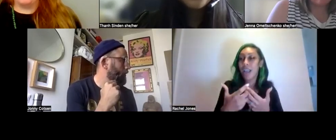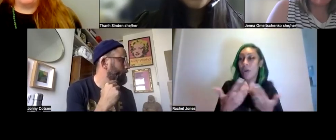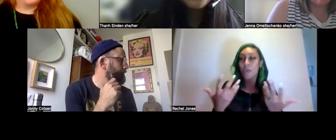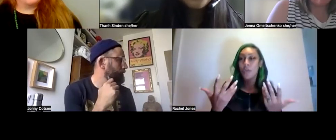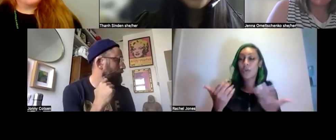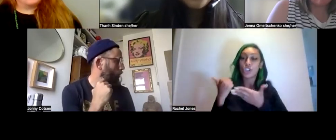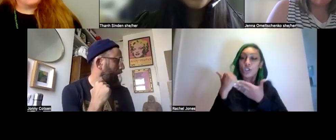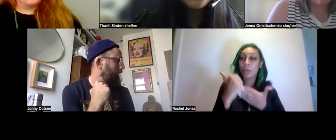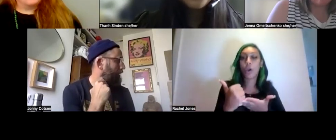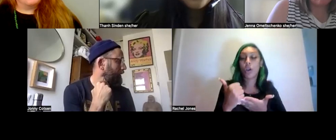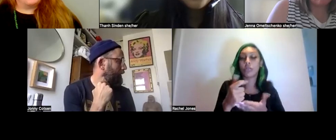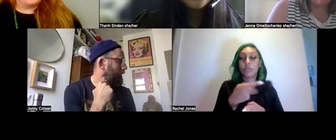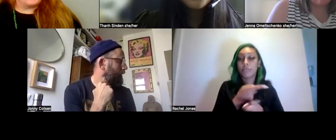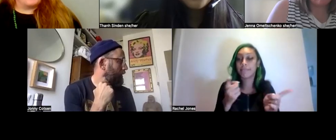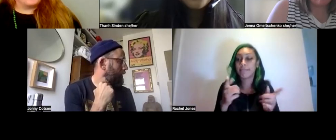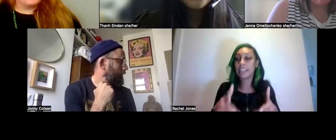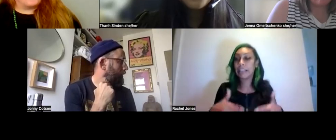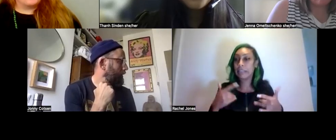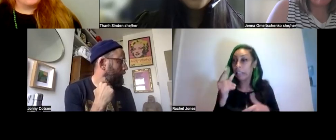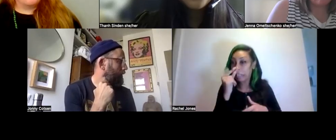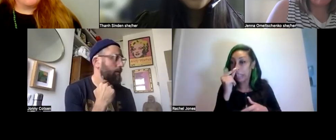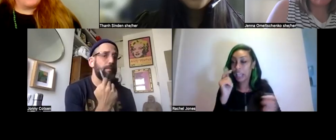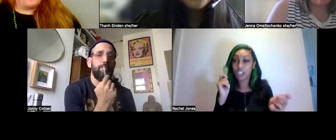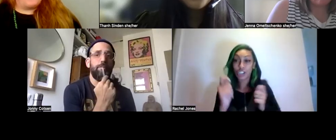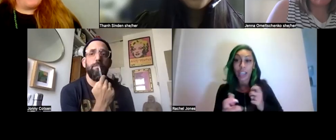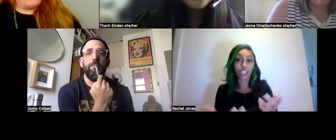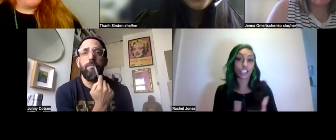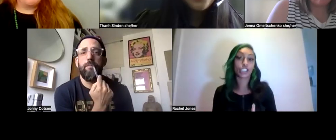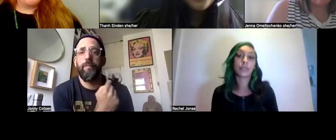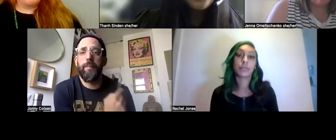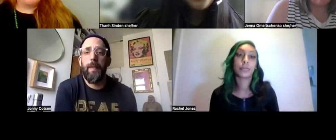How do we support those to feel like they can make a change?